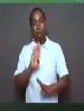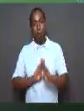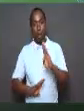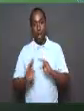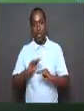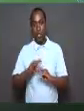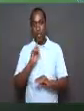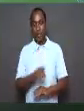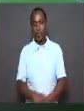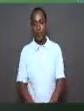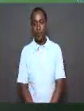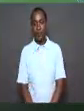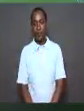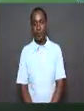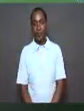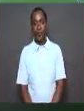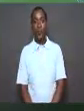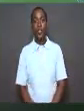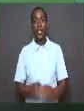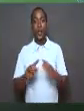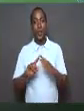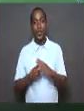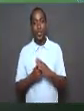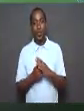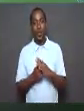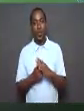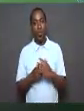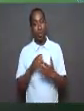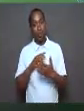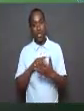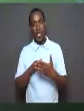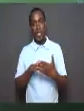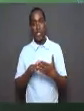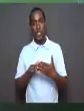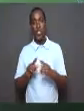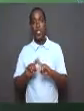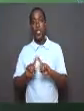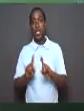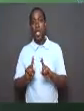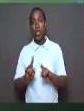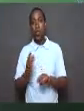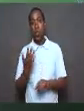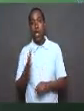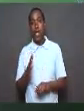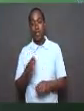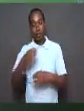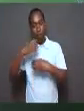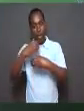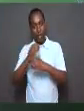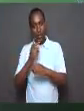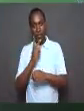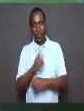biology. We will begin by studying the different types of